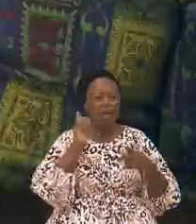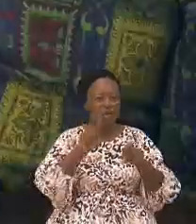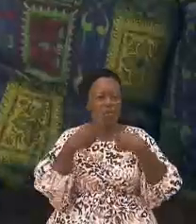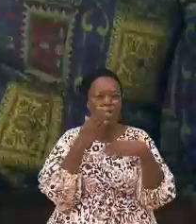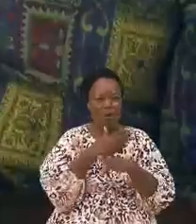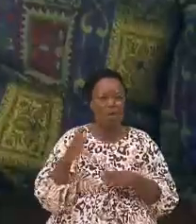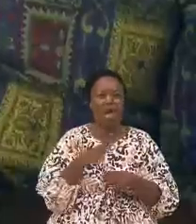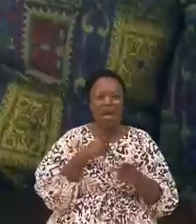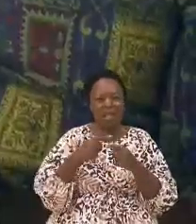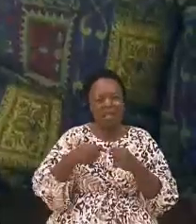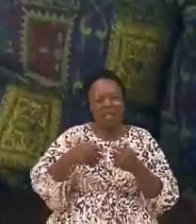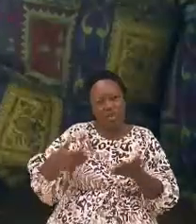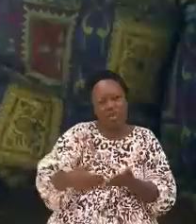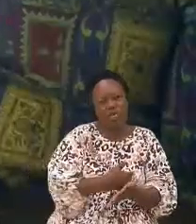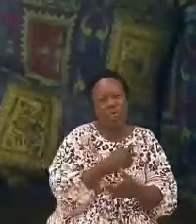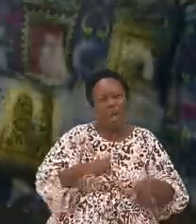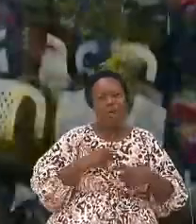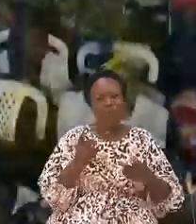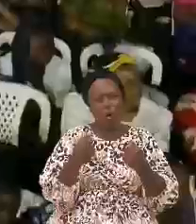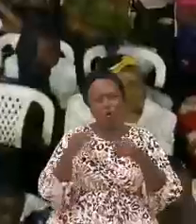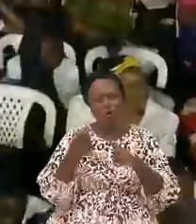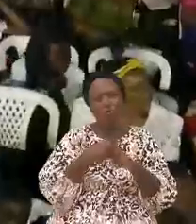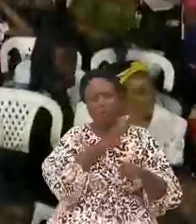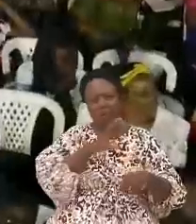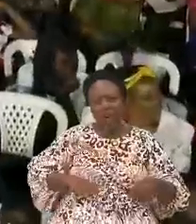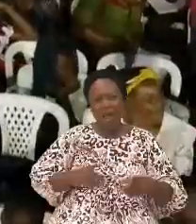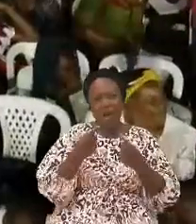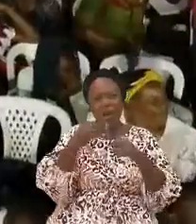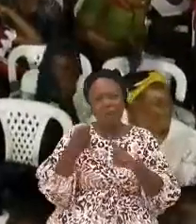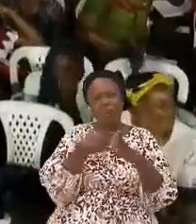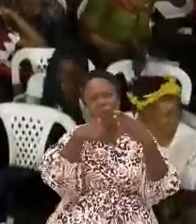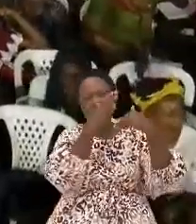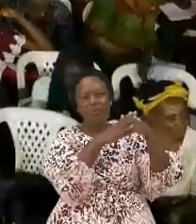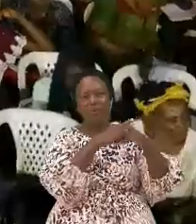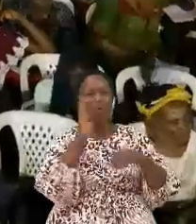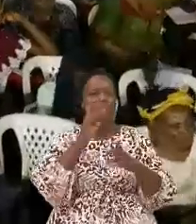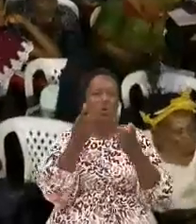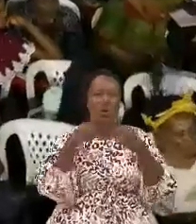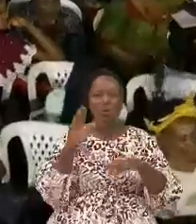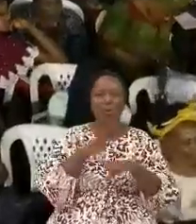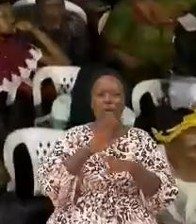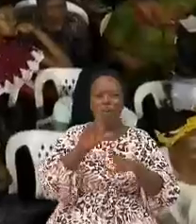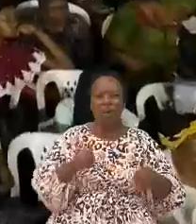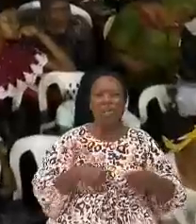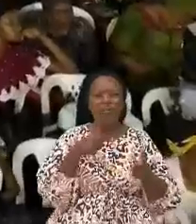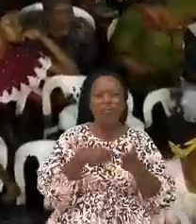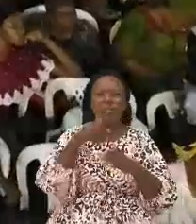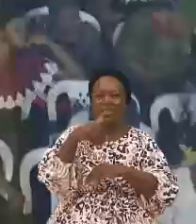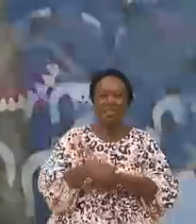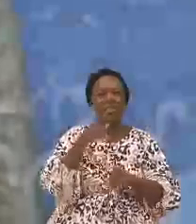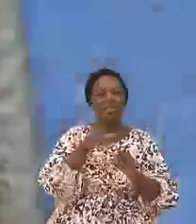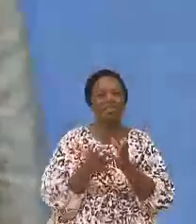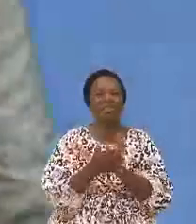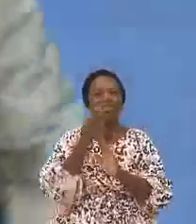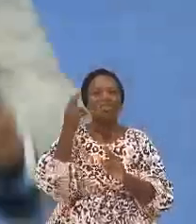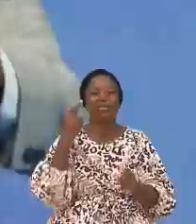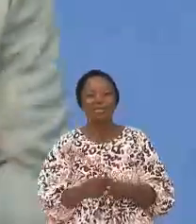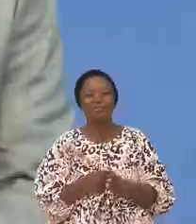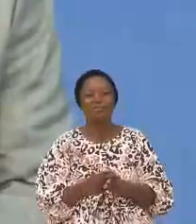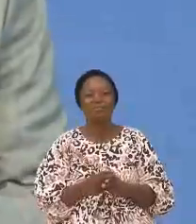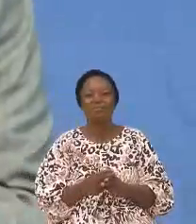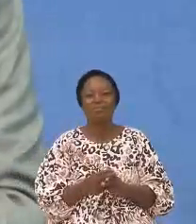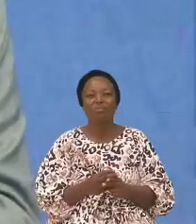The old life will go away. And the new life coming from Christ, coming from heaven,